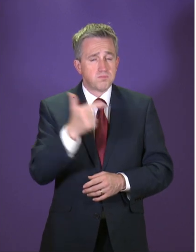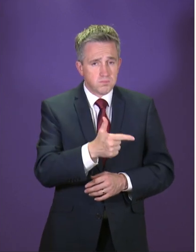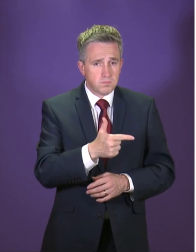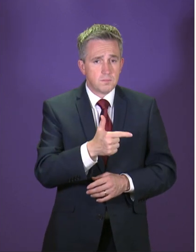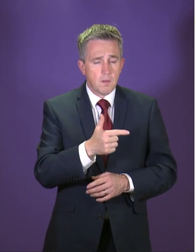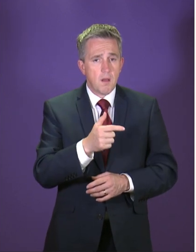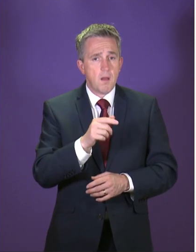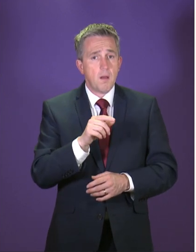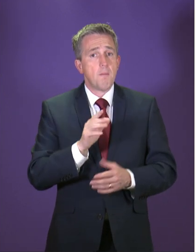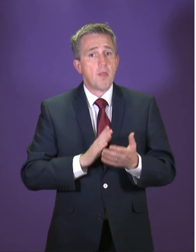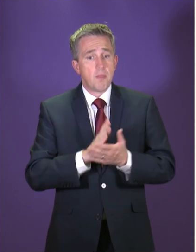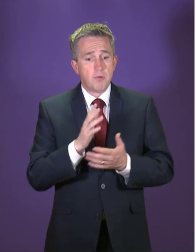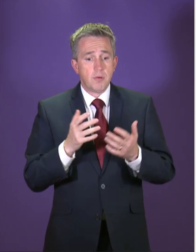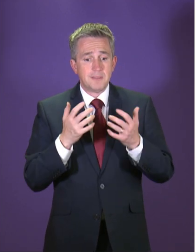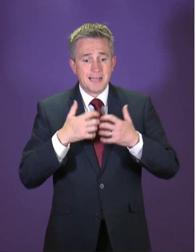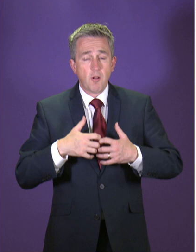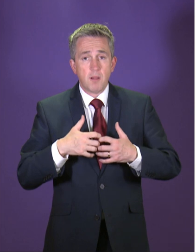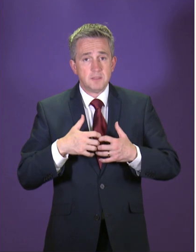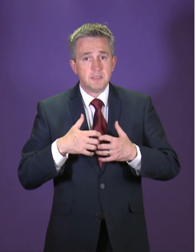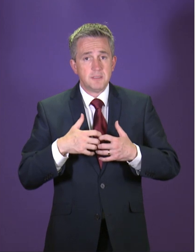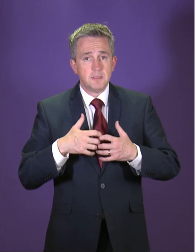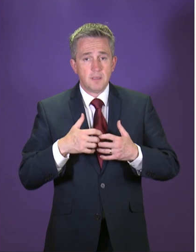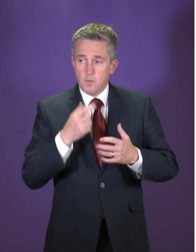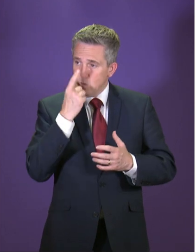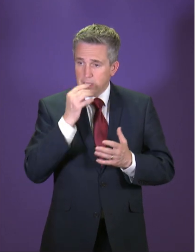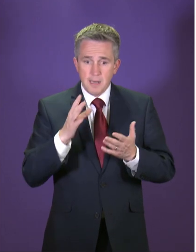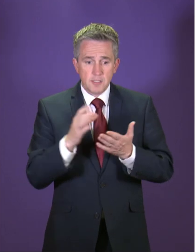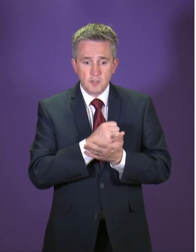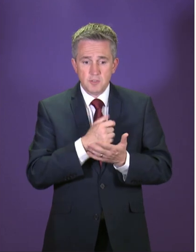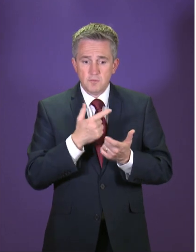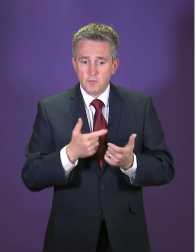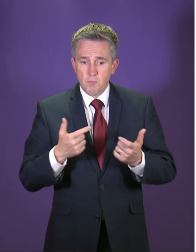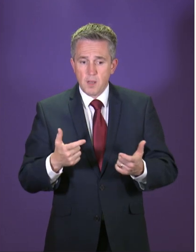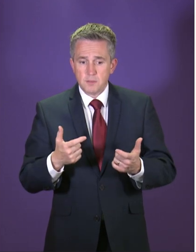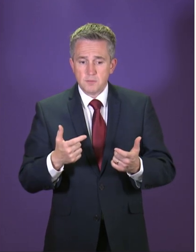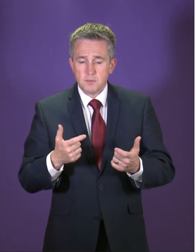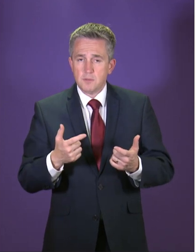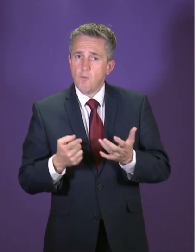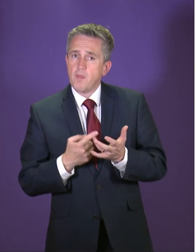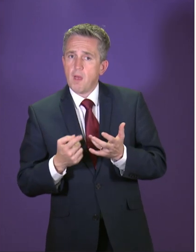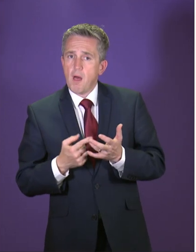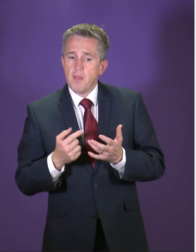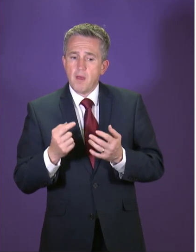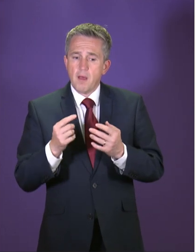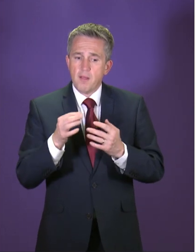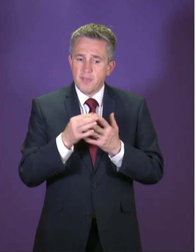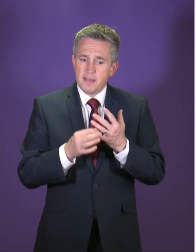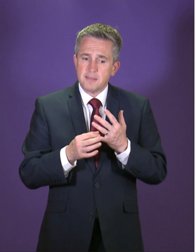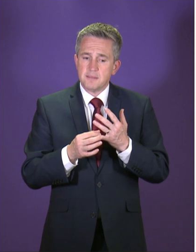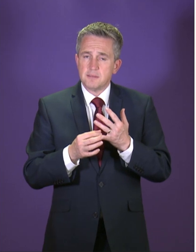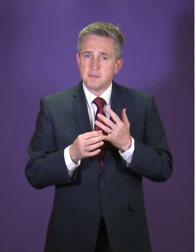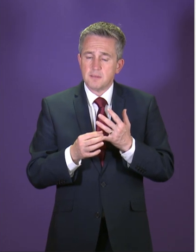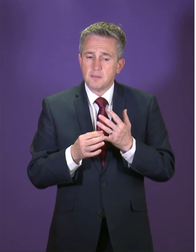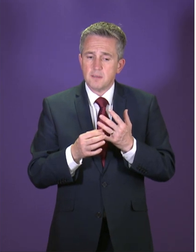that through technological advancements we've been able to achieve, what are the other intervening factors? And